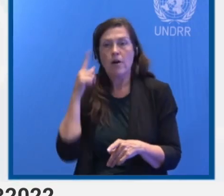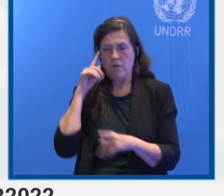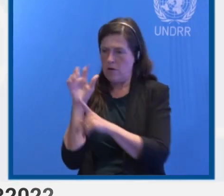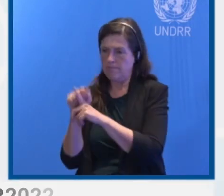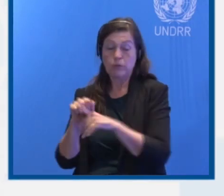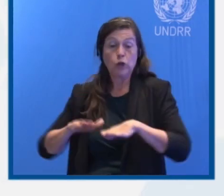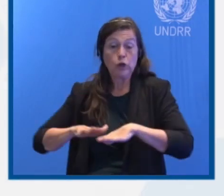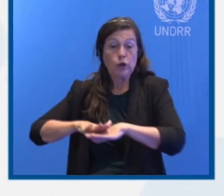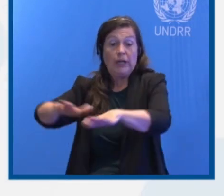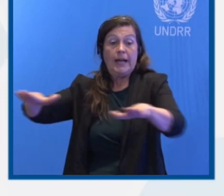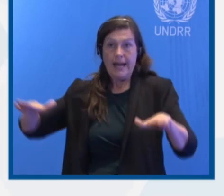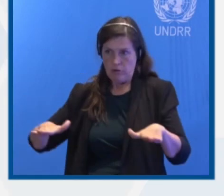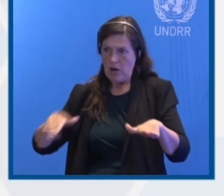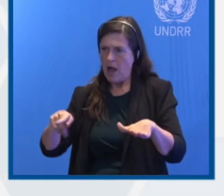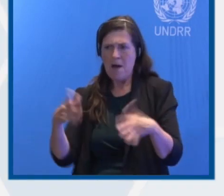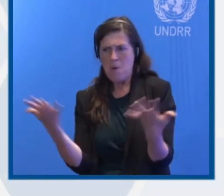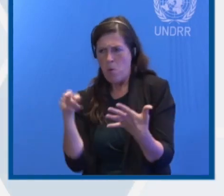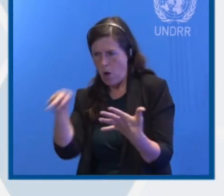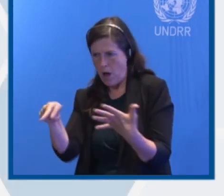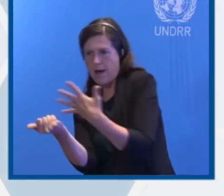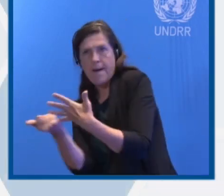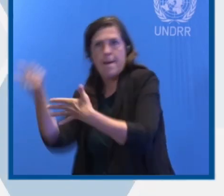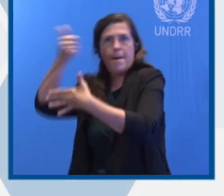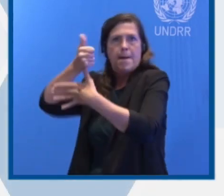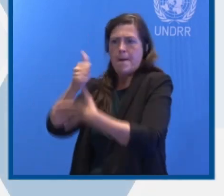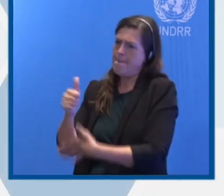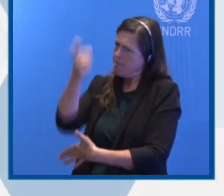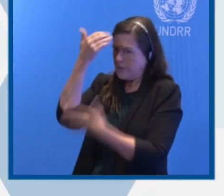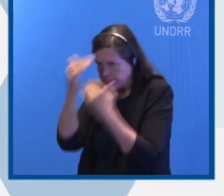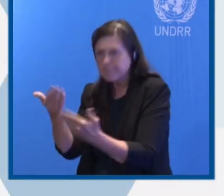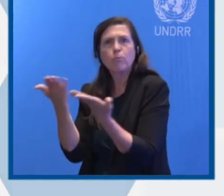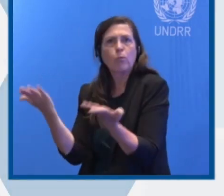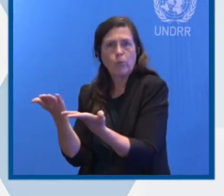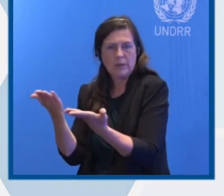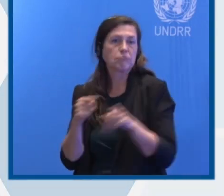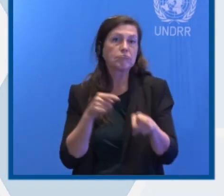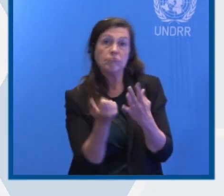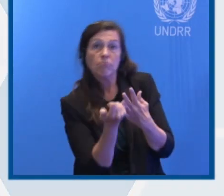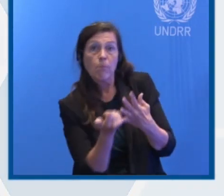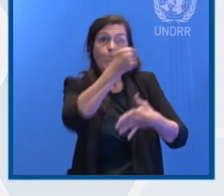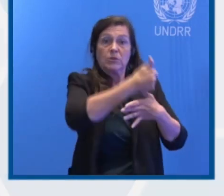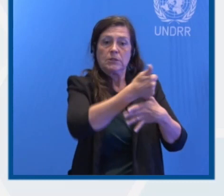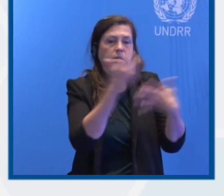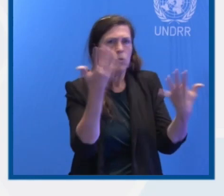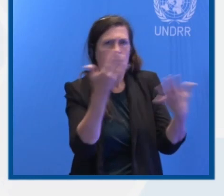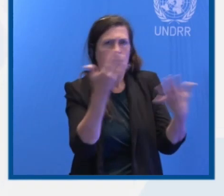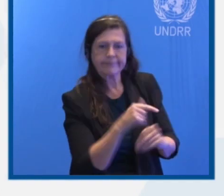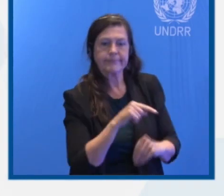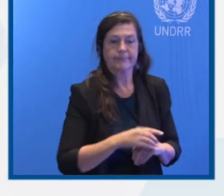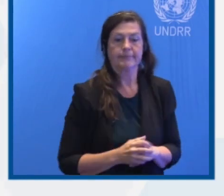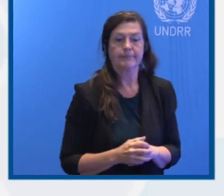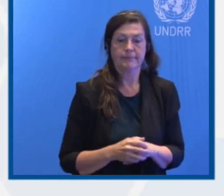And mainstreaming land use planning in infrastructure projects is critical in reducing